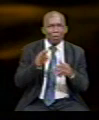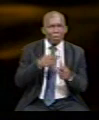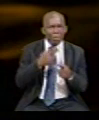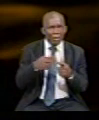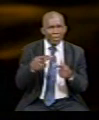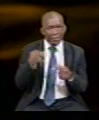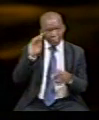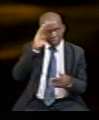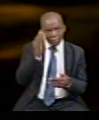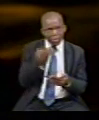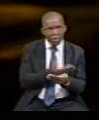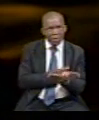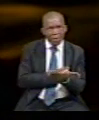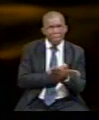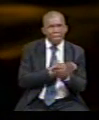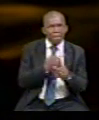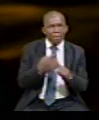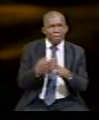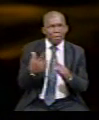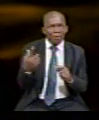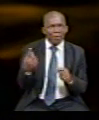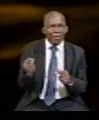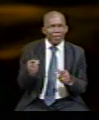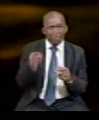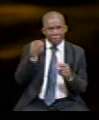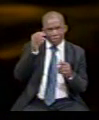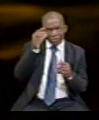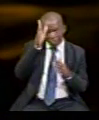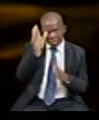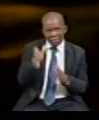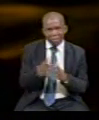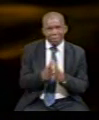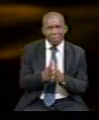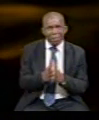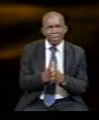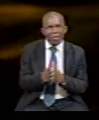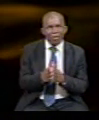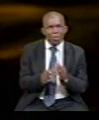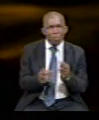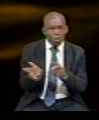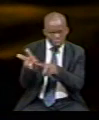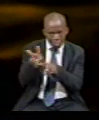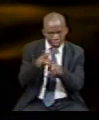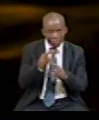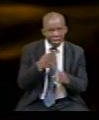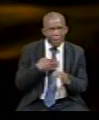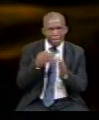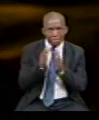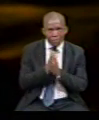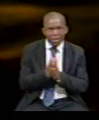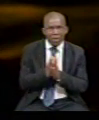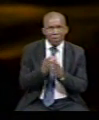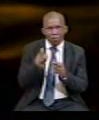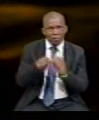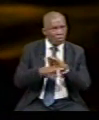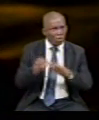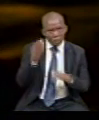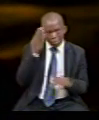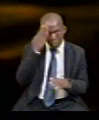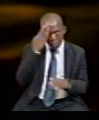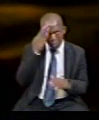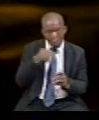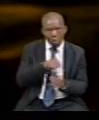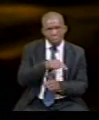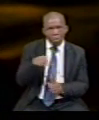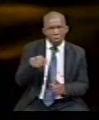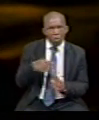neither the Son, but the Father. Take ye heed, watch and pray, for ye know not when